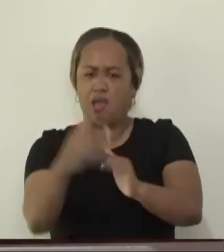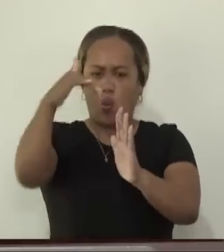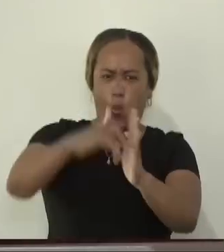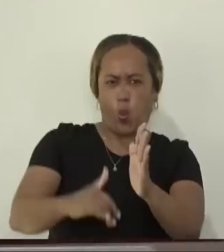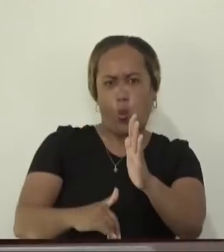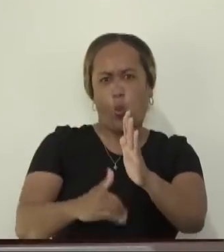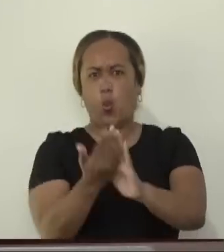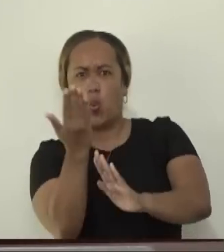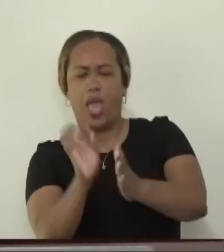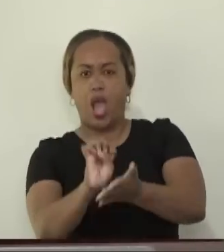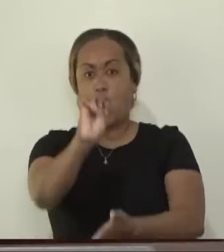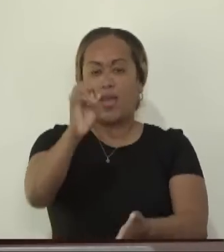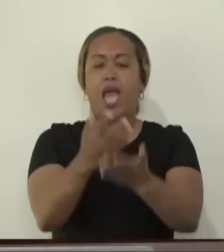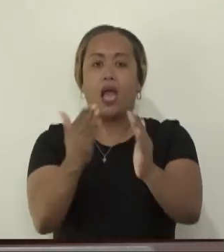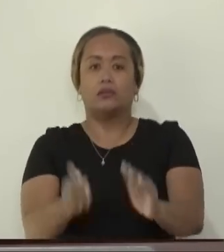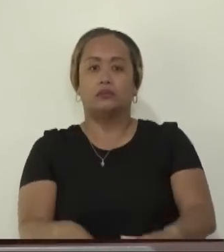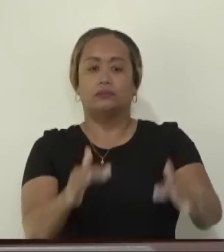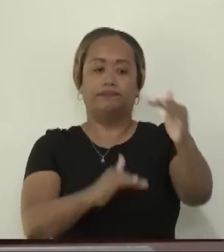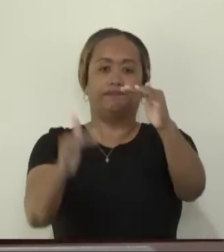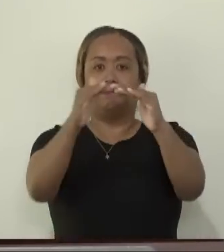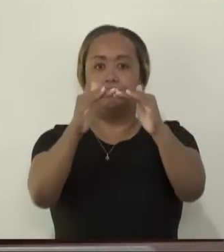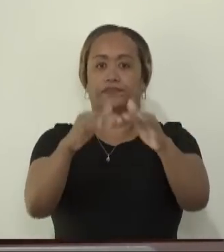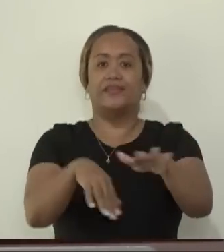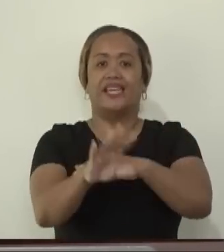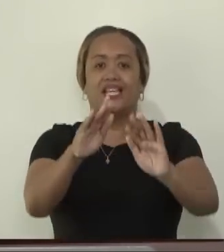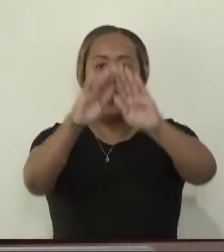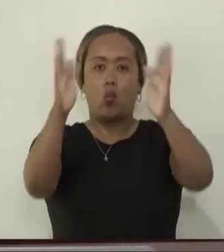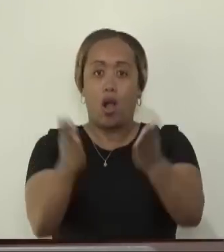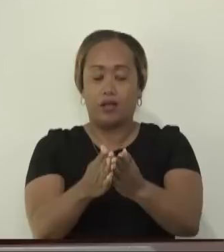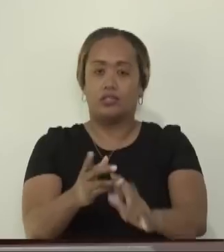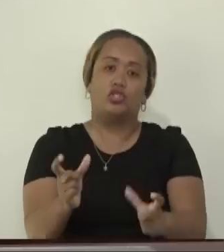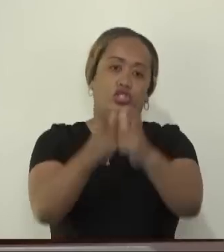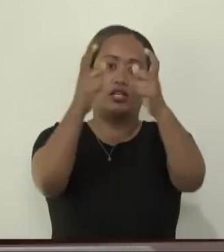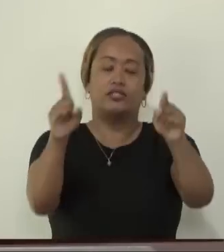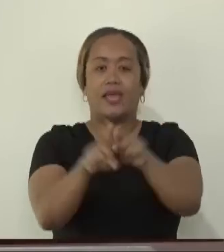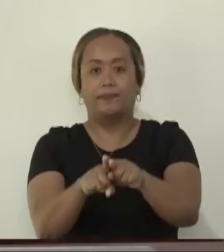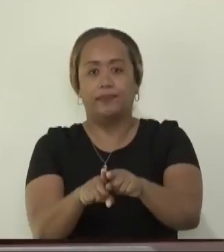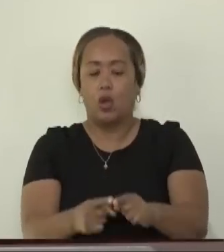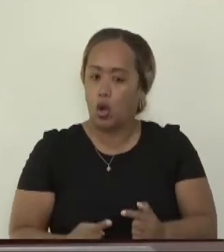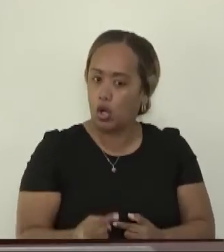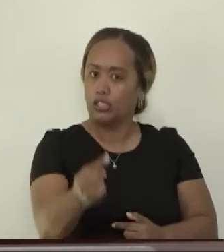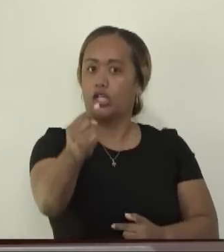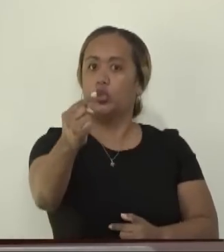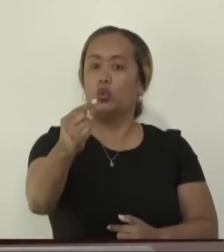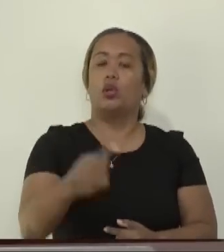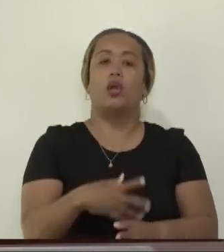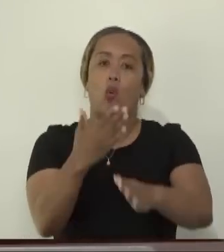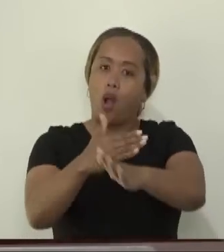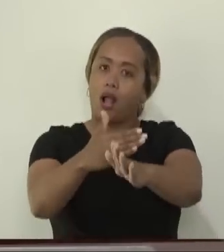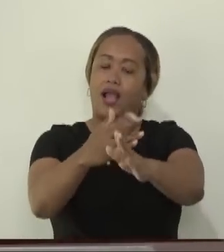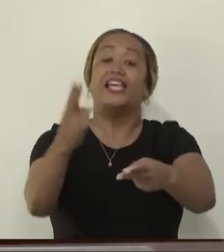nation to be competitive, to meet new challenges, as well as to continue our journey to